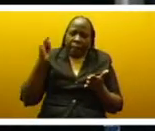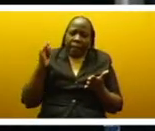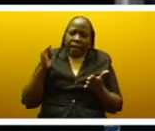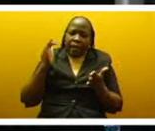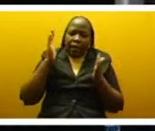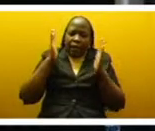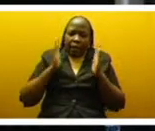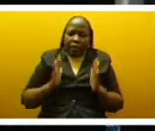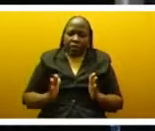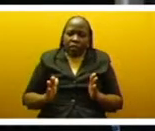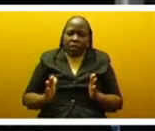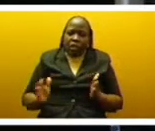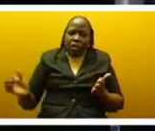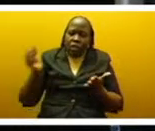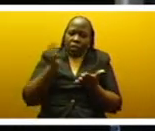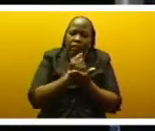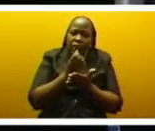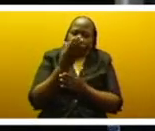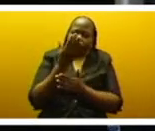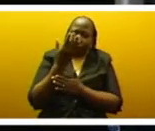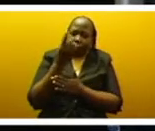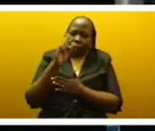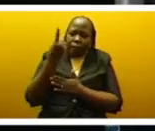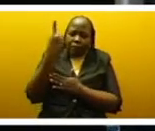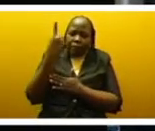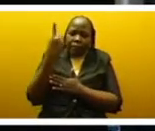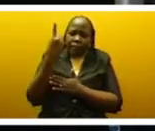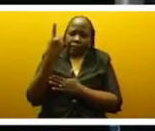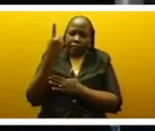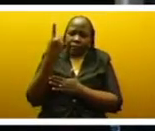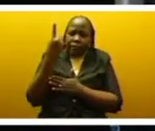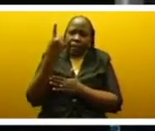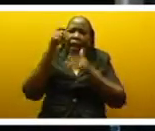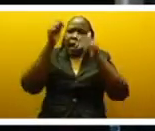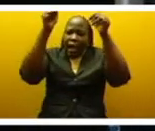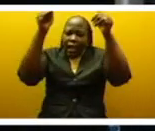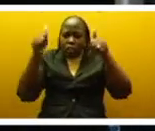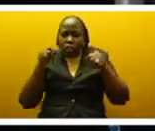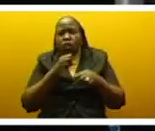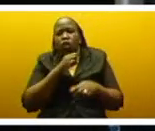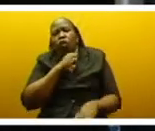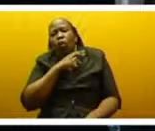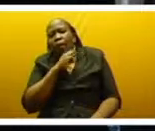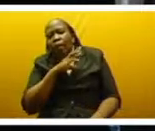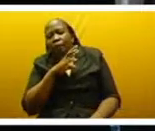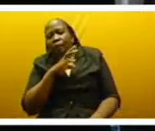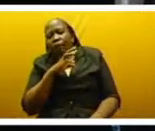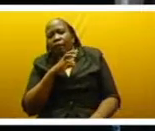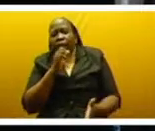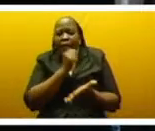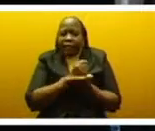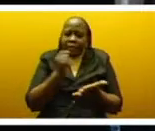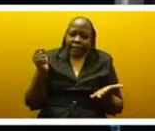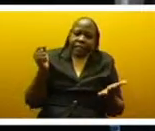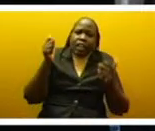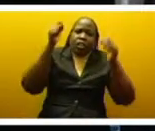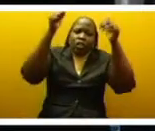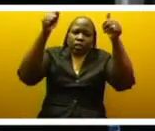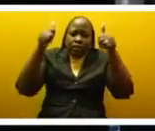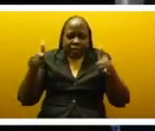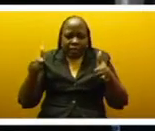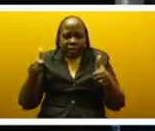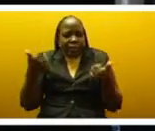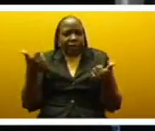first petitioner. There were newspaper articles complaining, gazette notices, newspaper notices